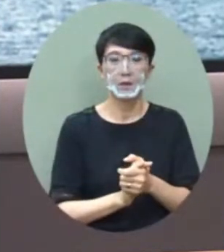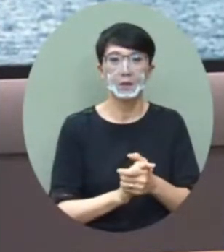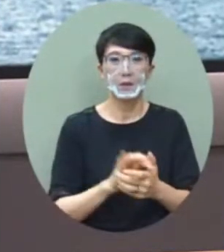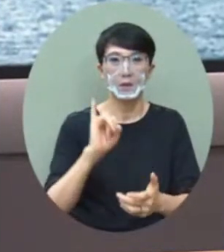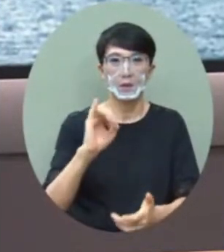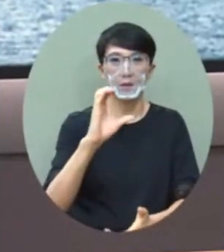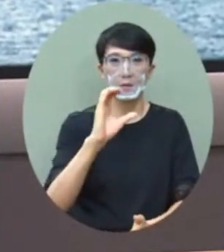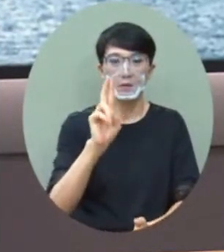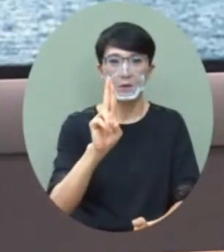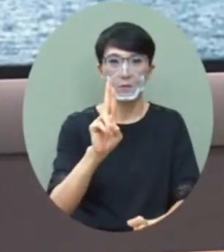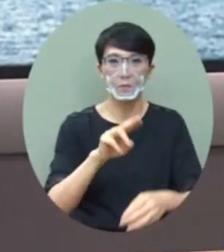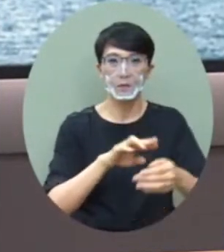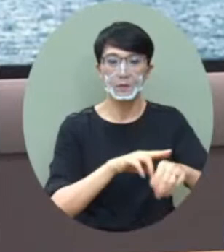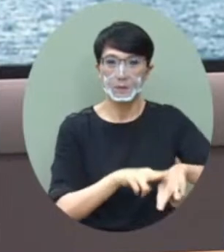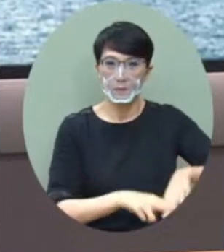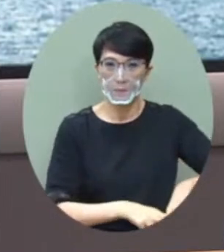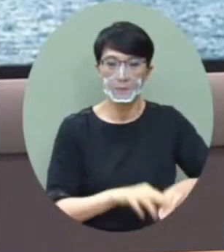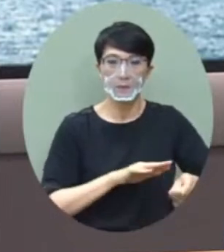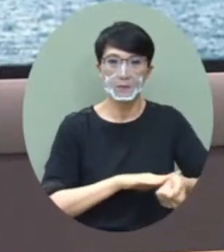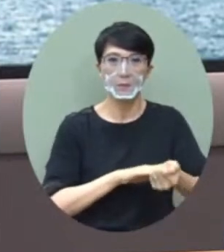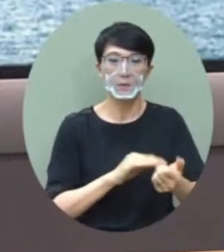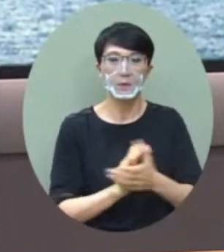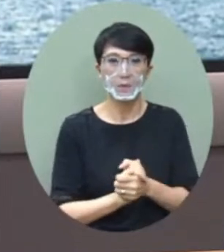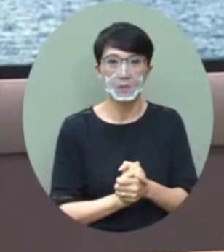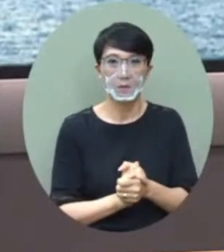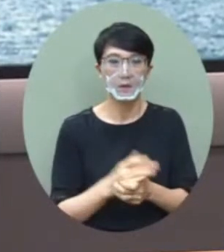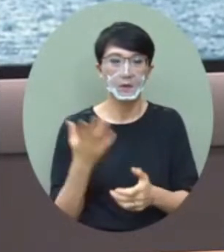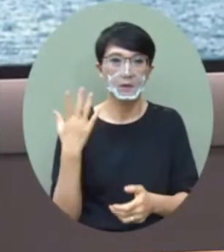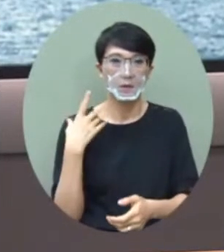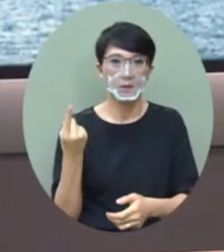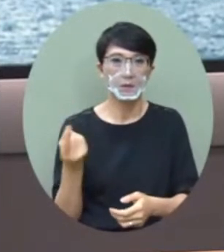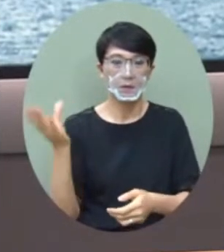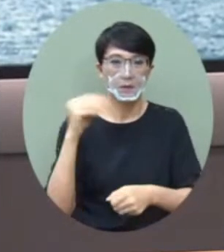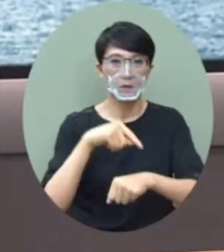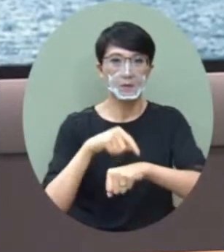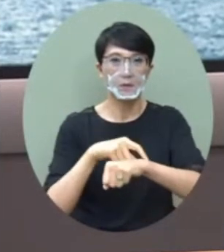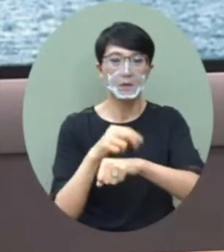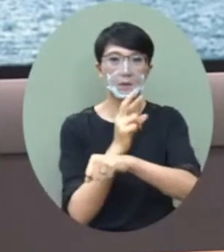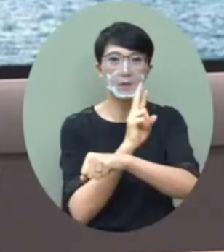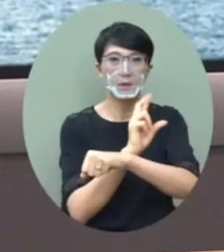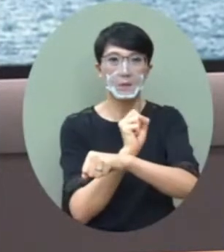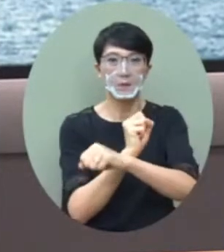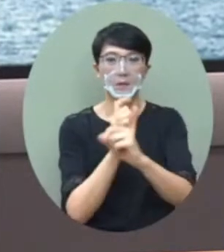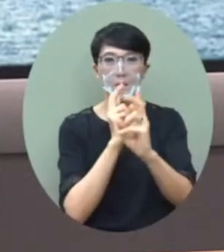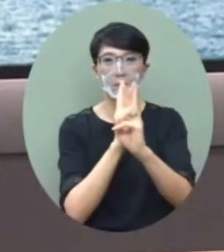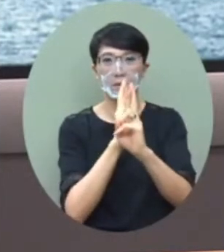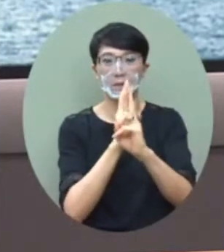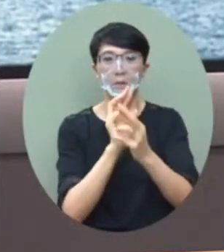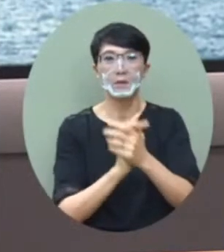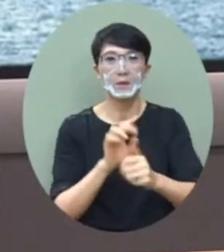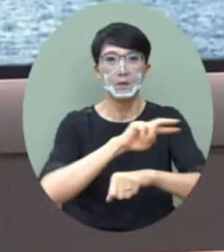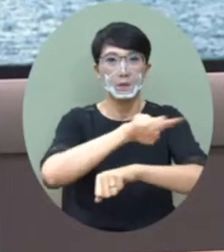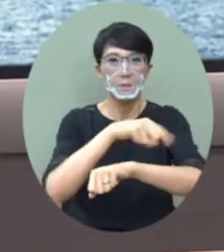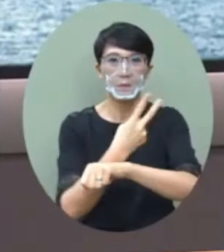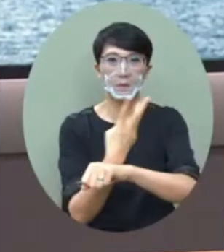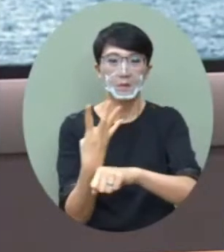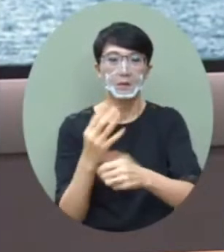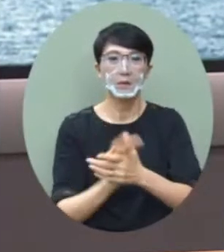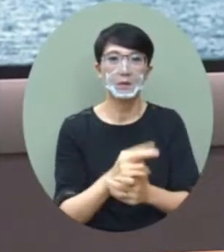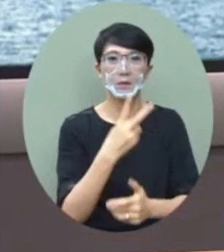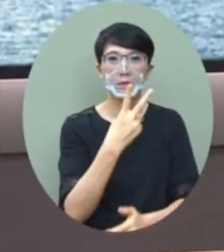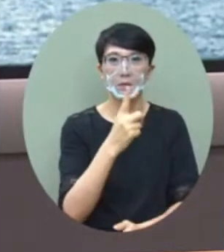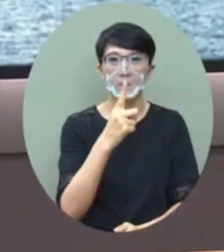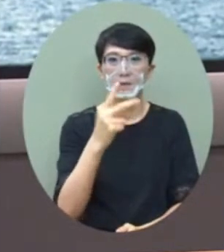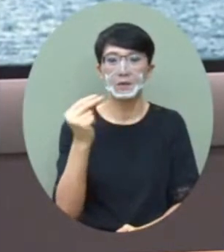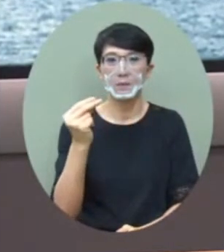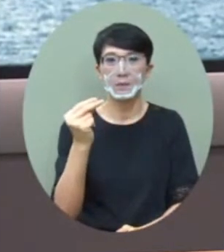119 patients in critical condition are staying in ICUs. As of midnight, over the past 24